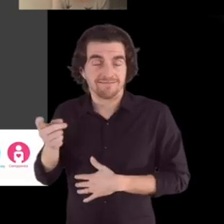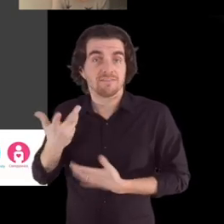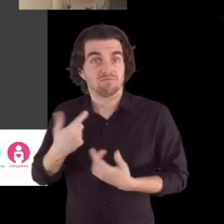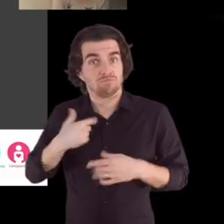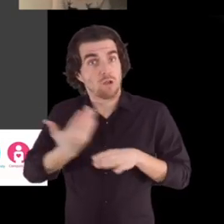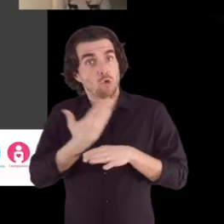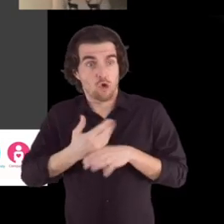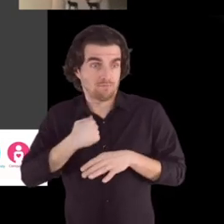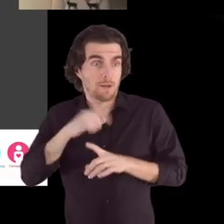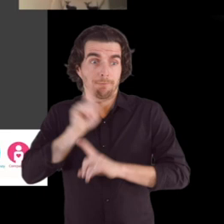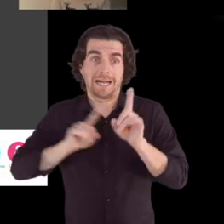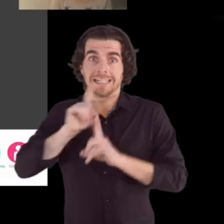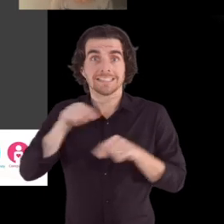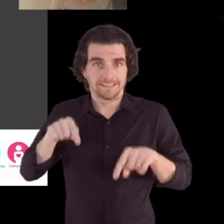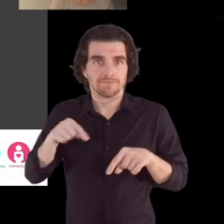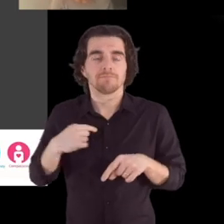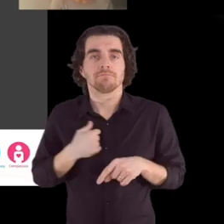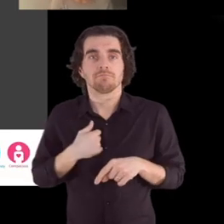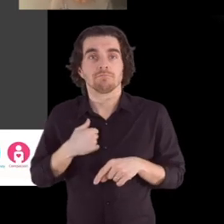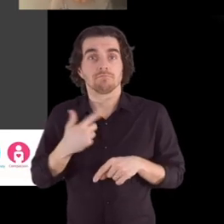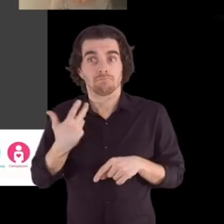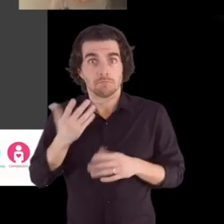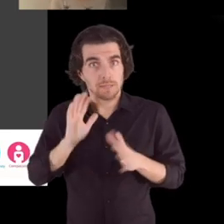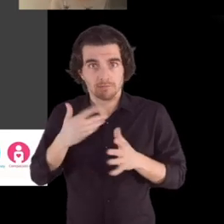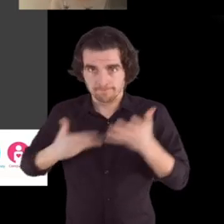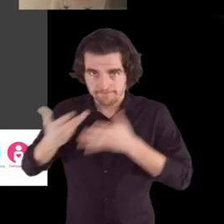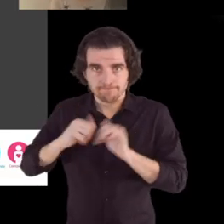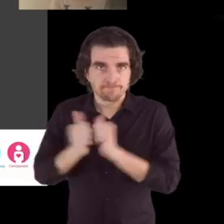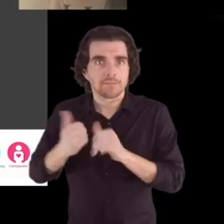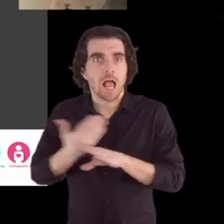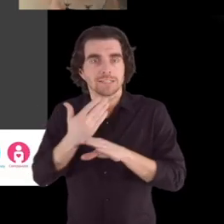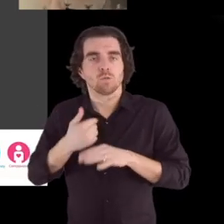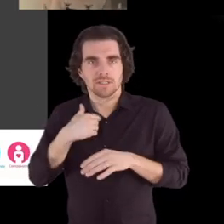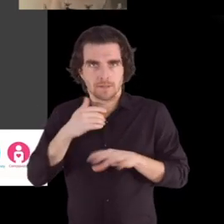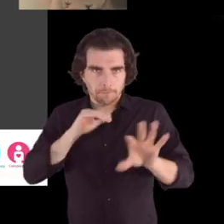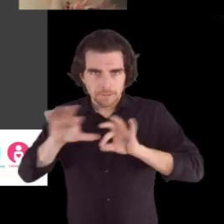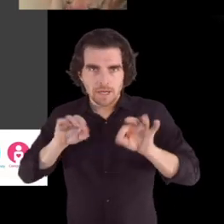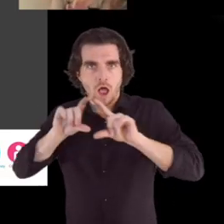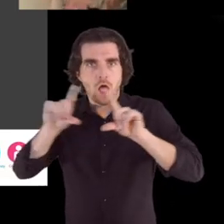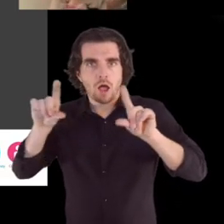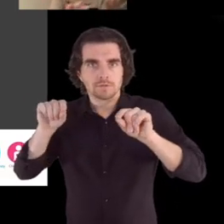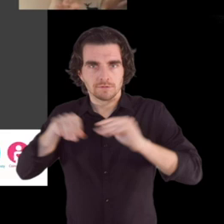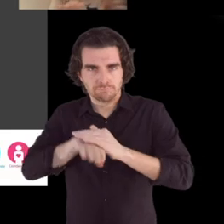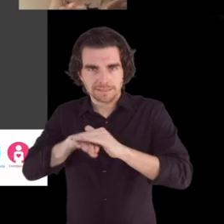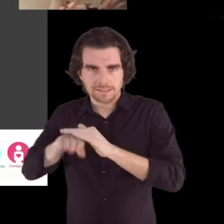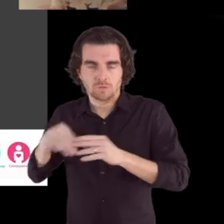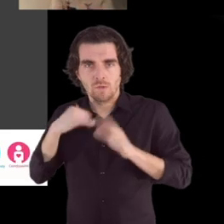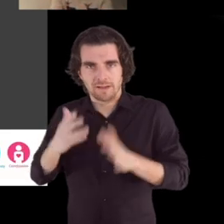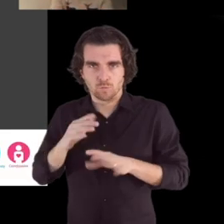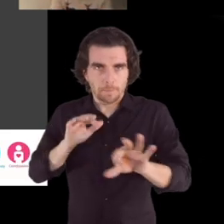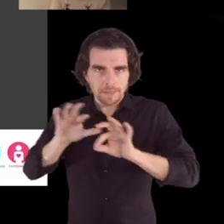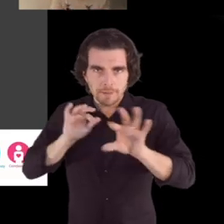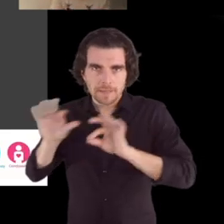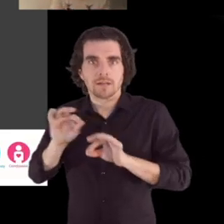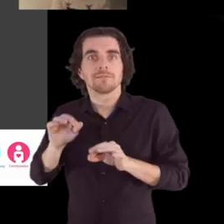this. Yeah, so we did in one of our work meetings, we actually did an exercise where we had lots of values cards printed